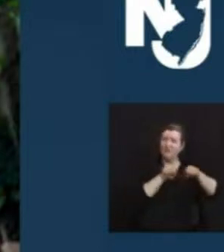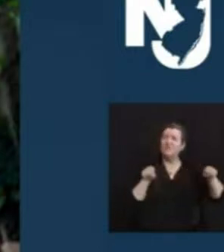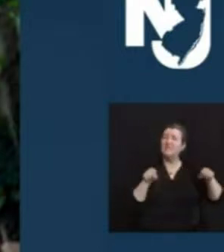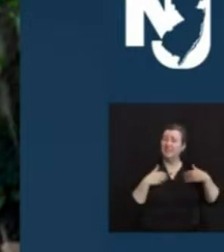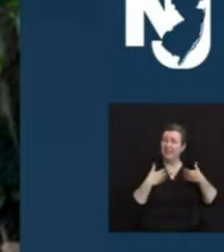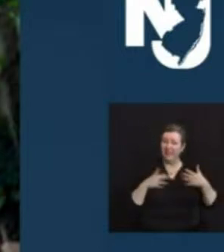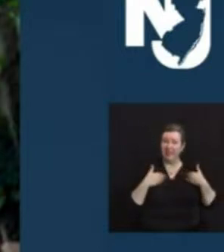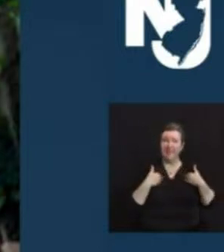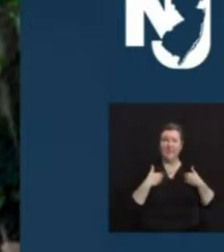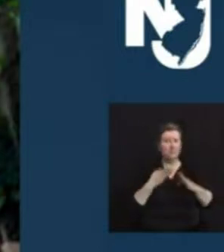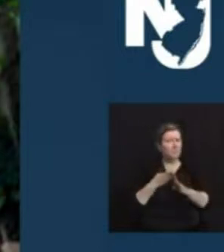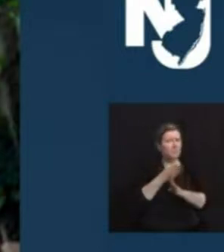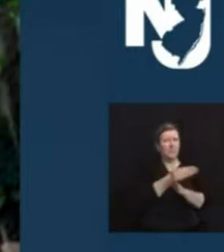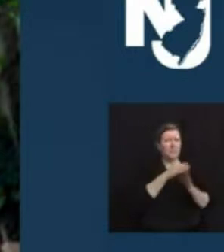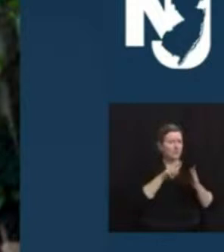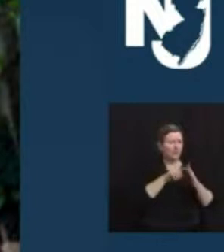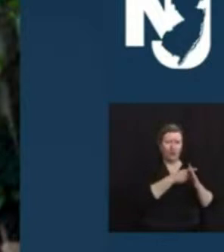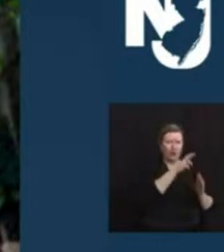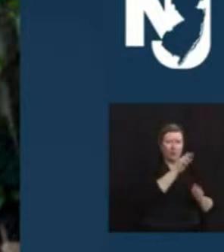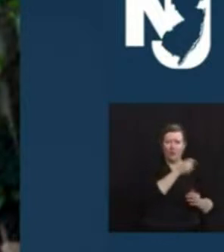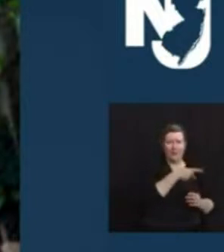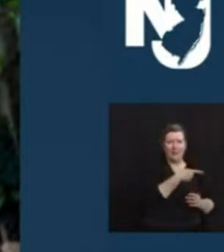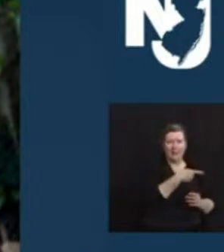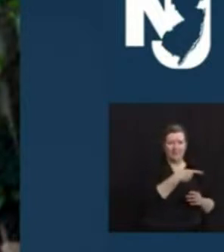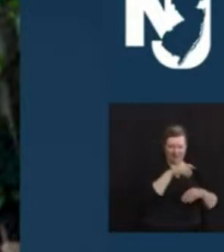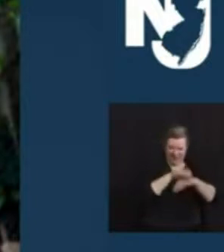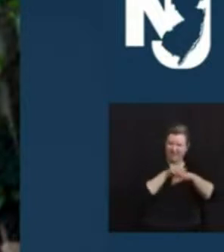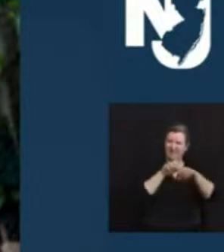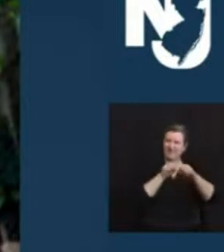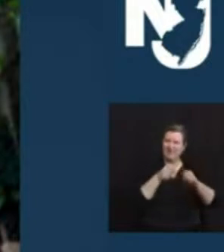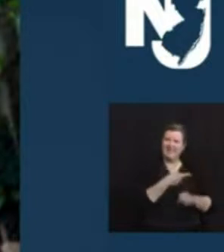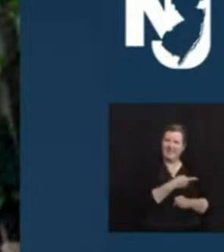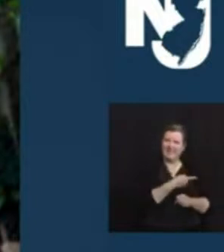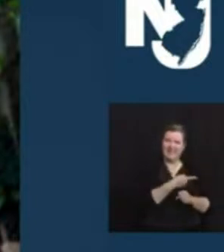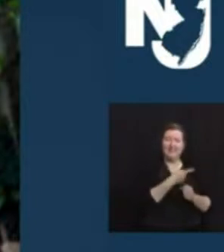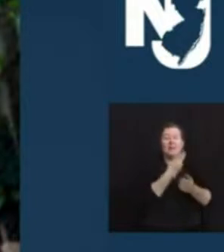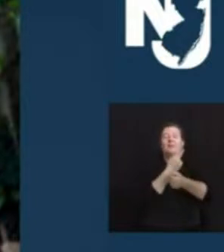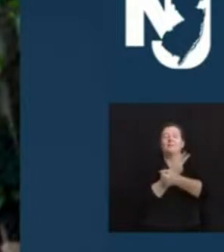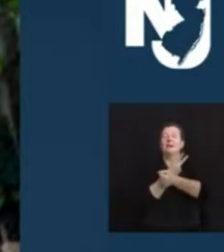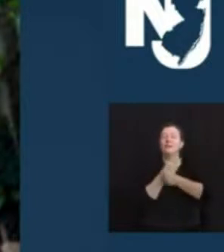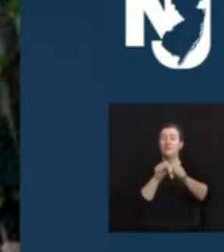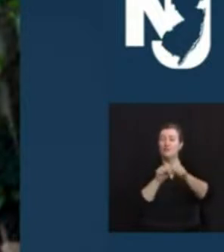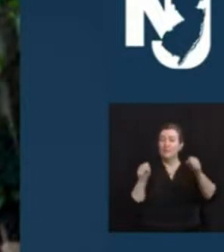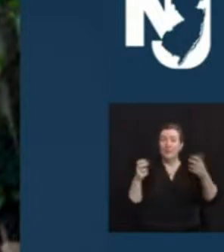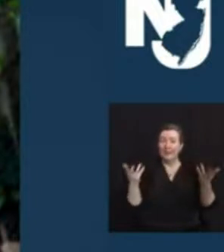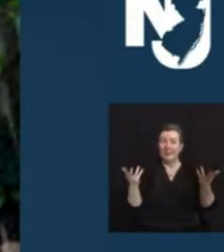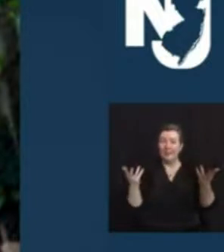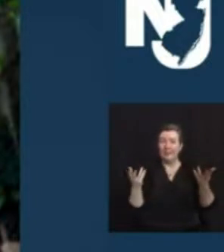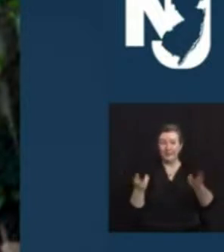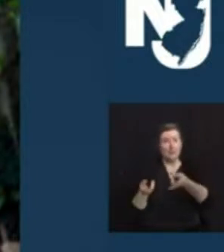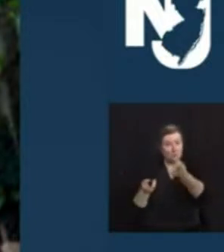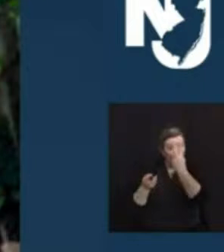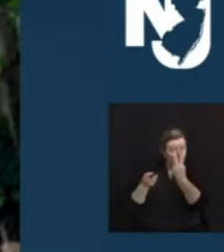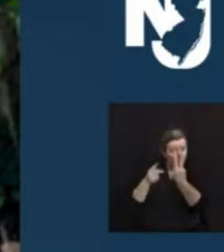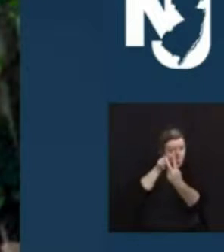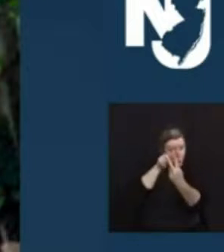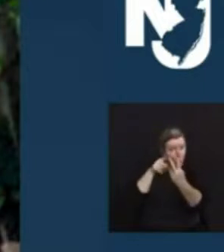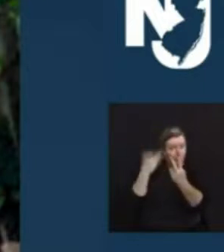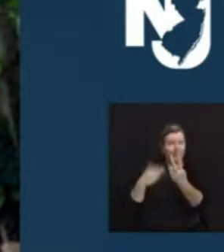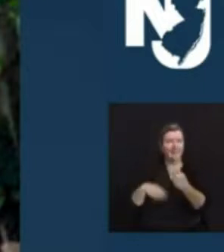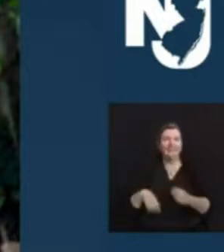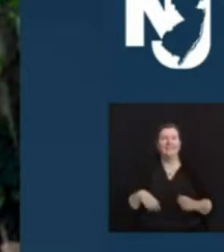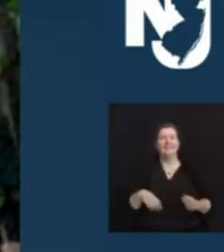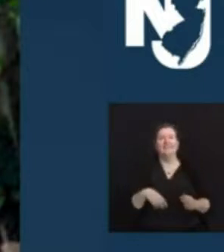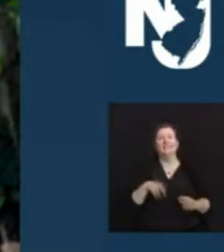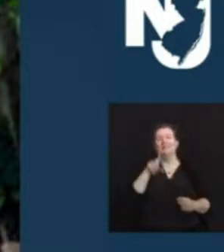rap days, and he went on to earn a master's degrees both from the New School and Rutgers University. And in 2019, he concluded